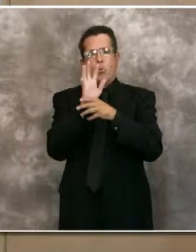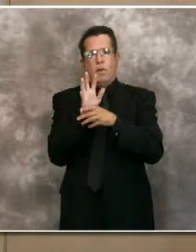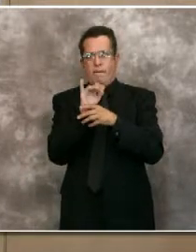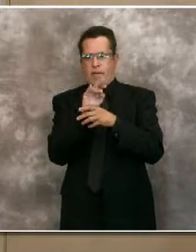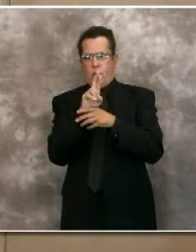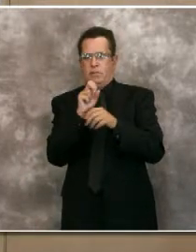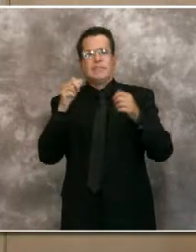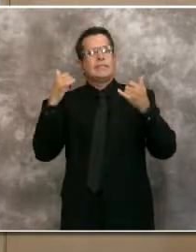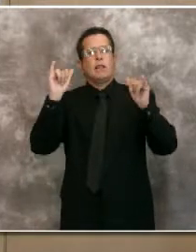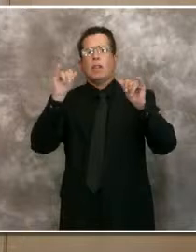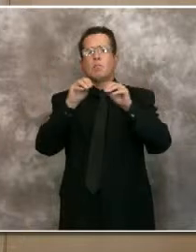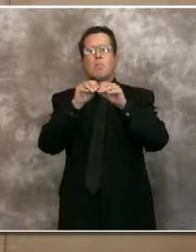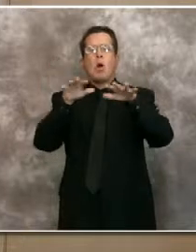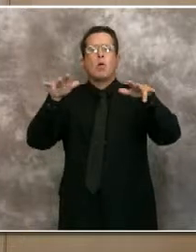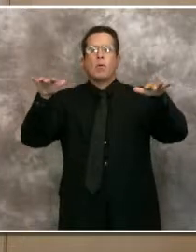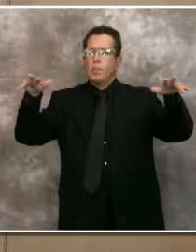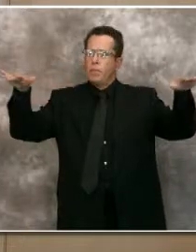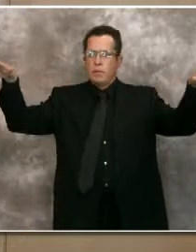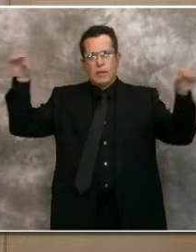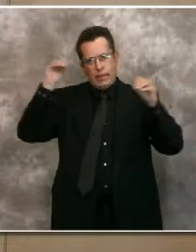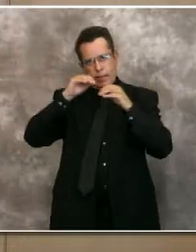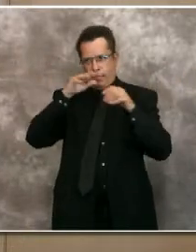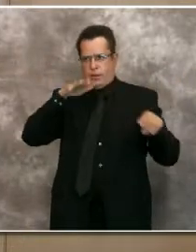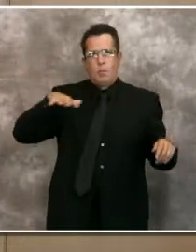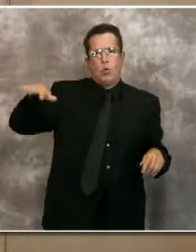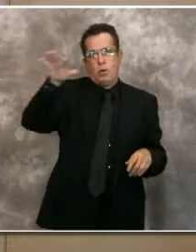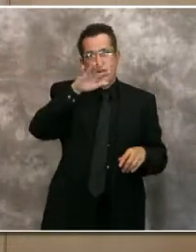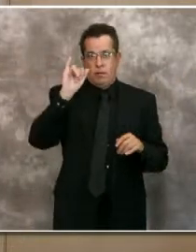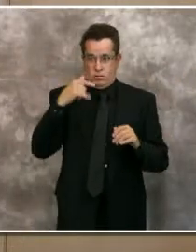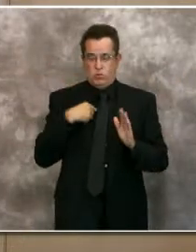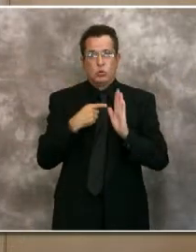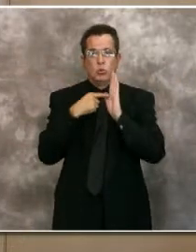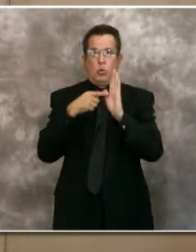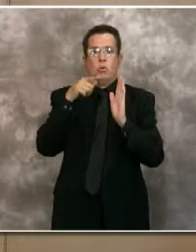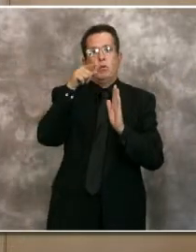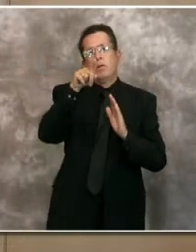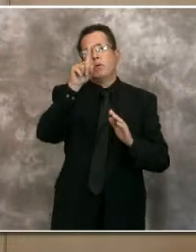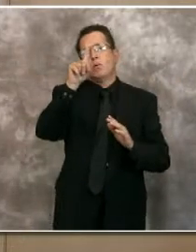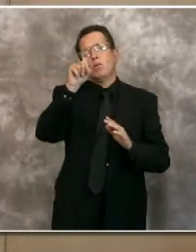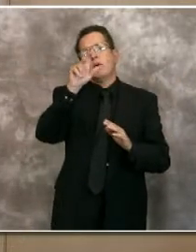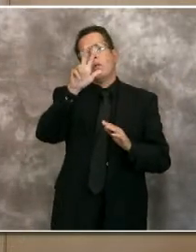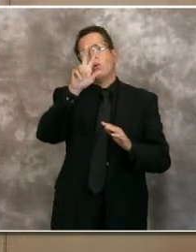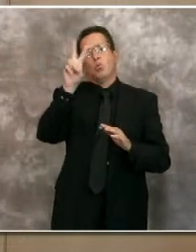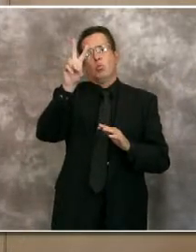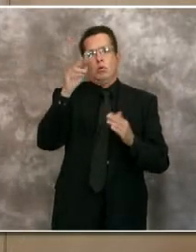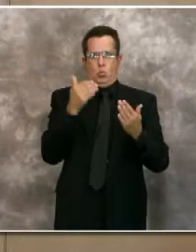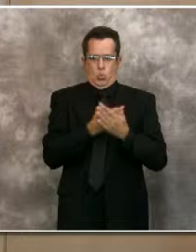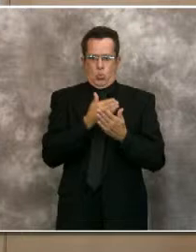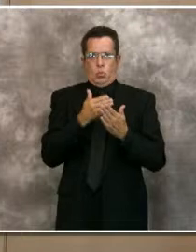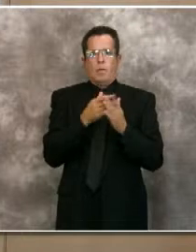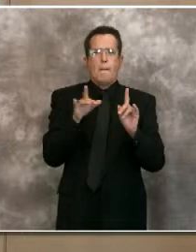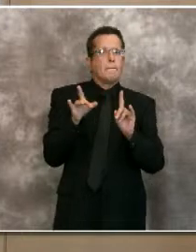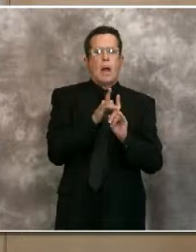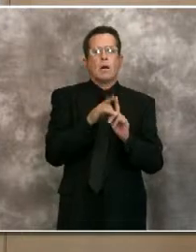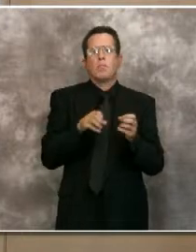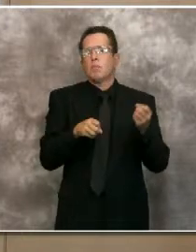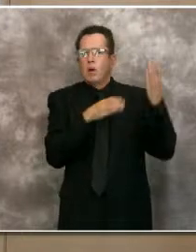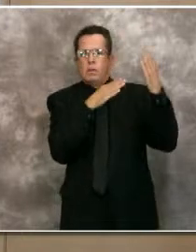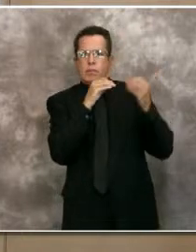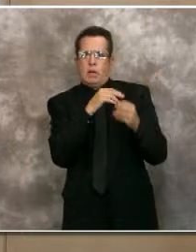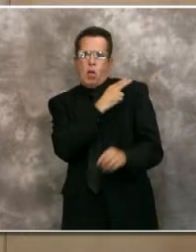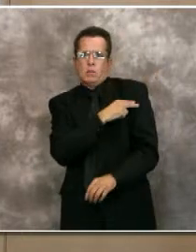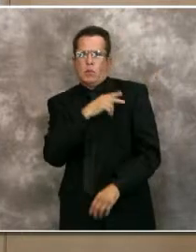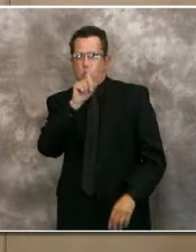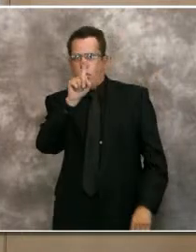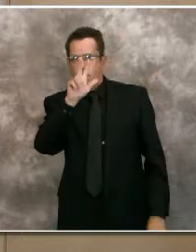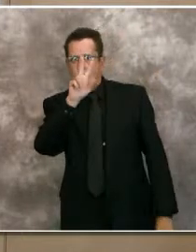community, and for the cases that we showed, today we had 132 new cases. So we're